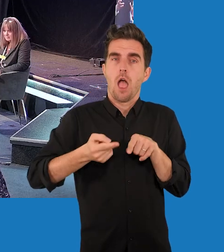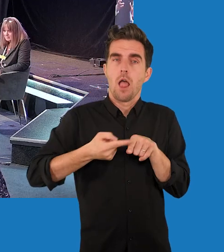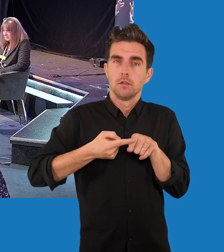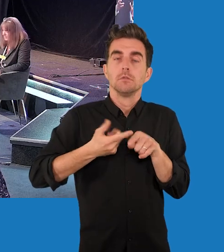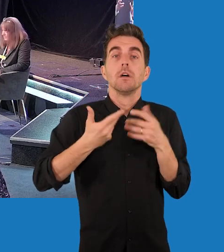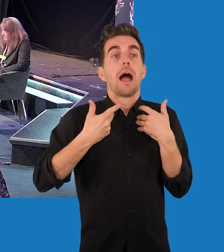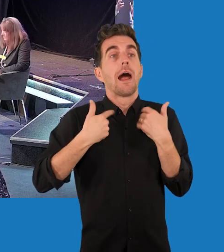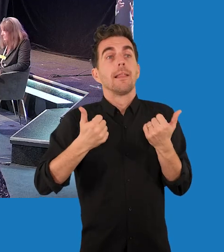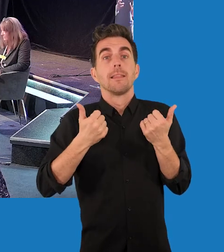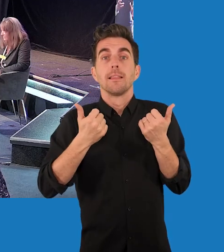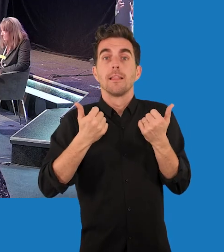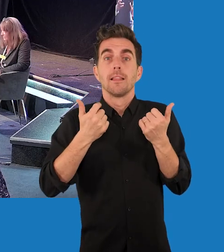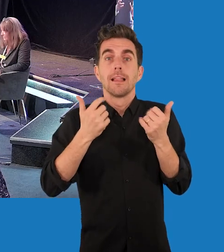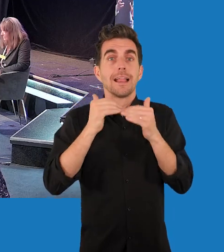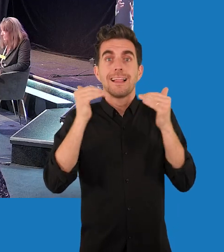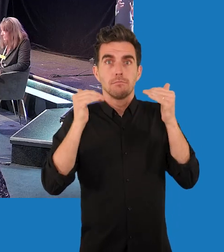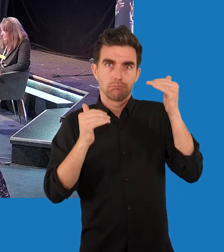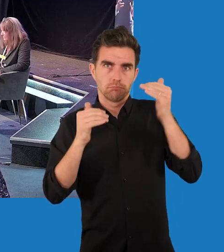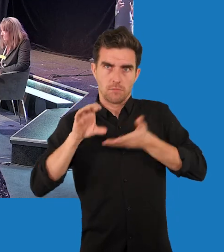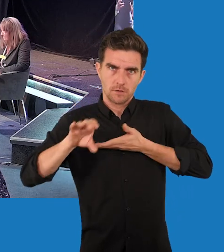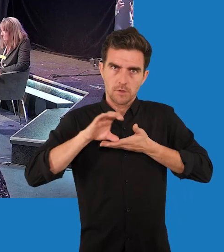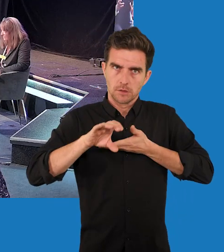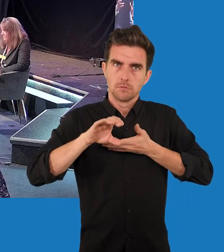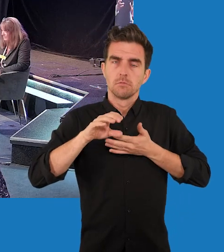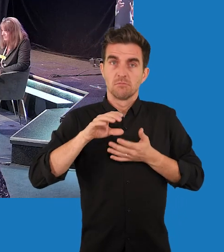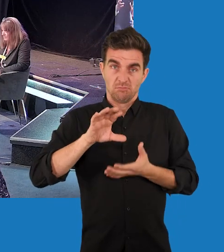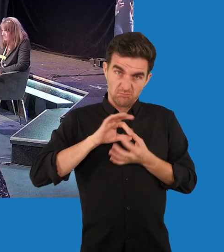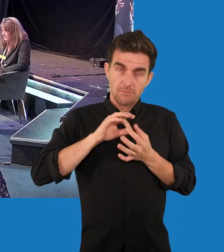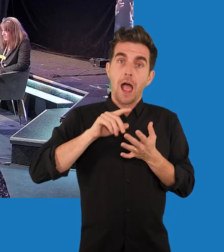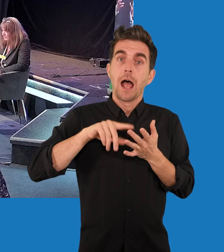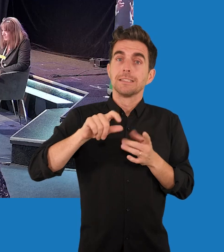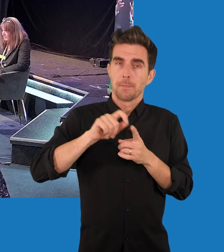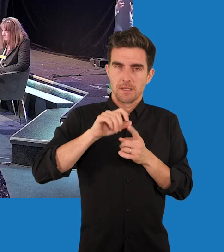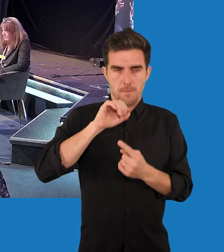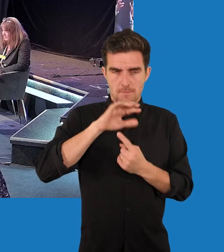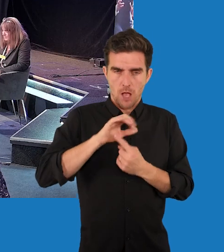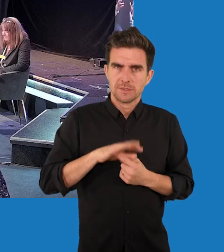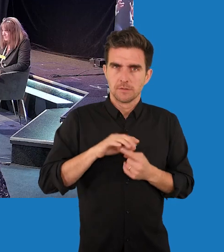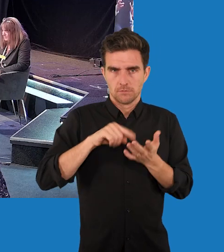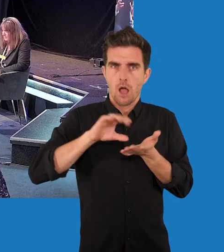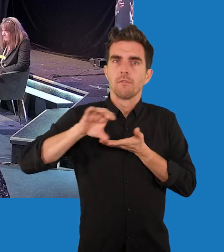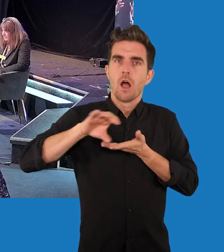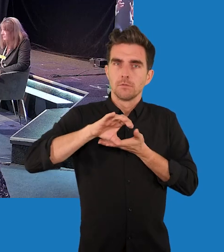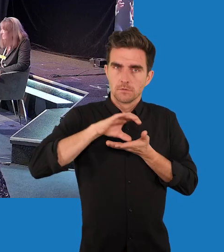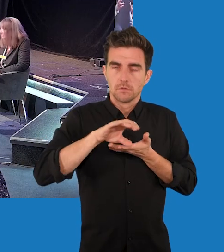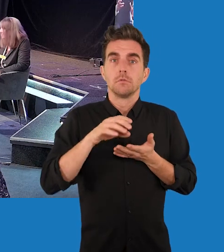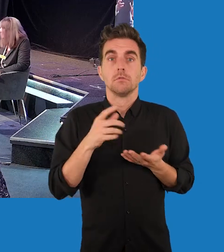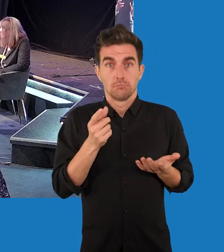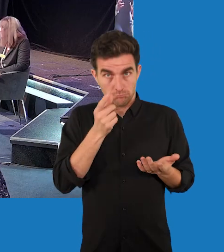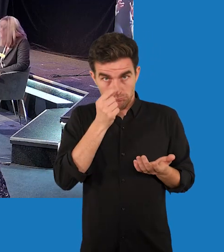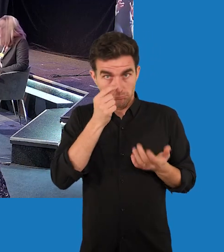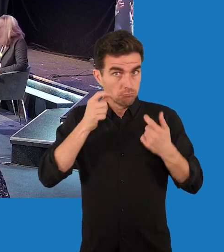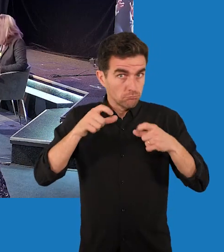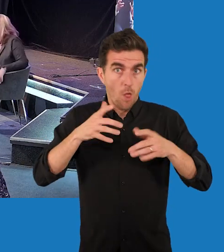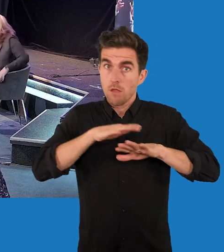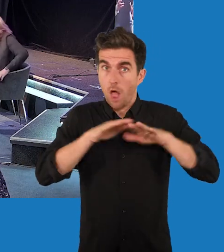to know from NHS England on the Health Inequalities Fund, and I guess internally on the ICP Priorities Fund, on